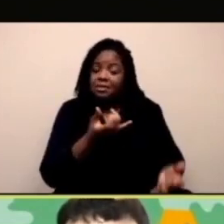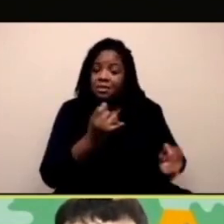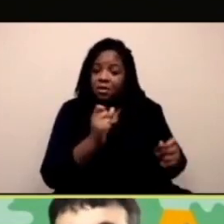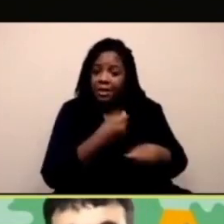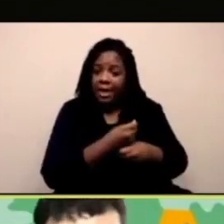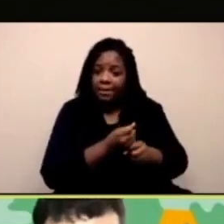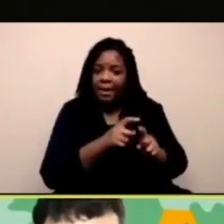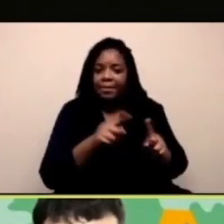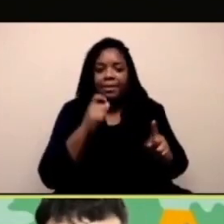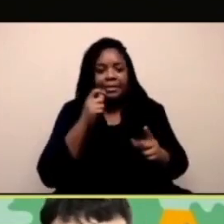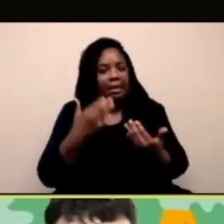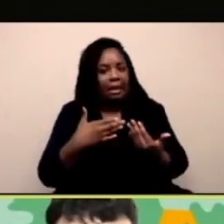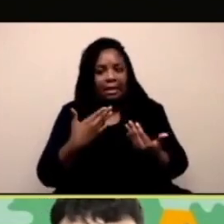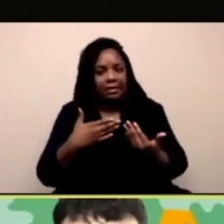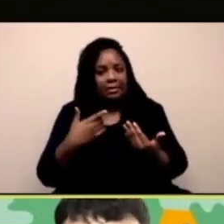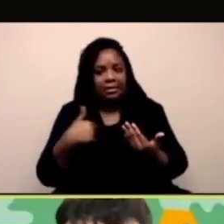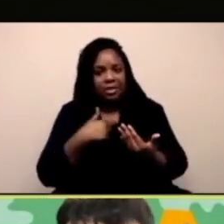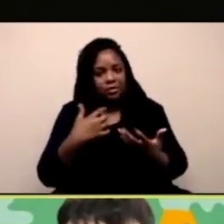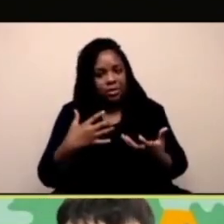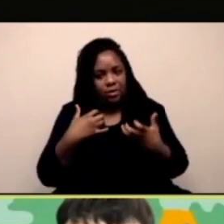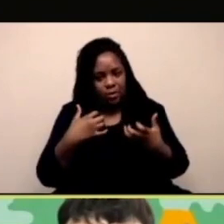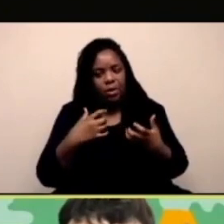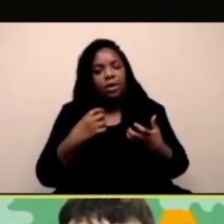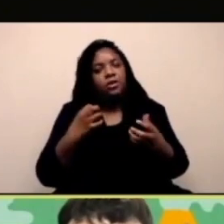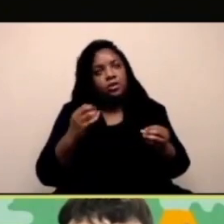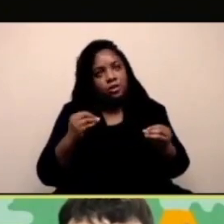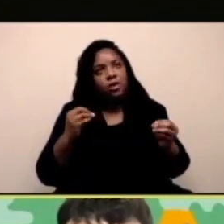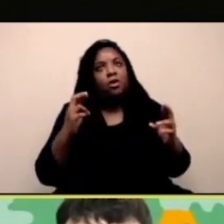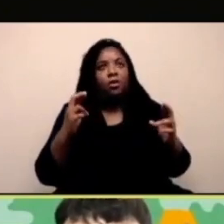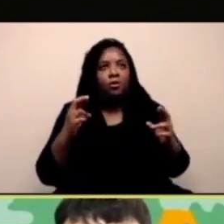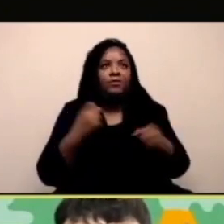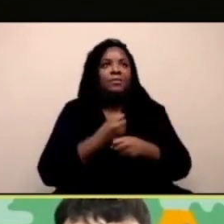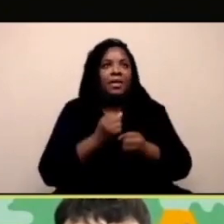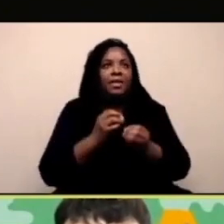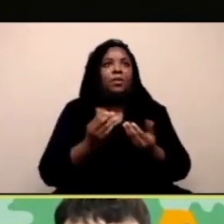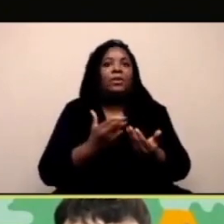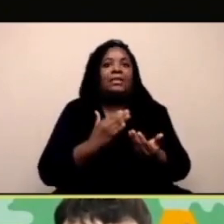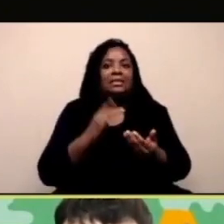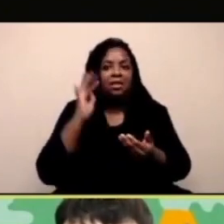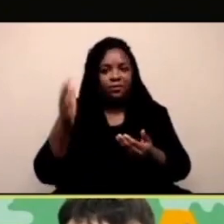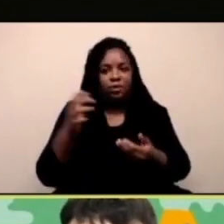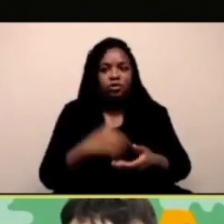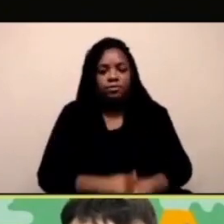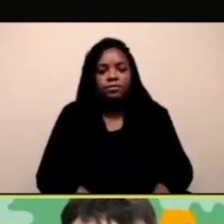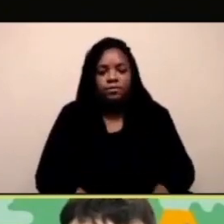just not as easy as we might like. So we're hoping to make that easier in the future.